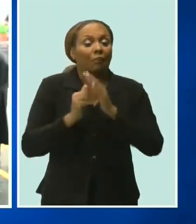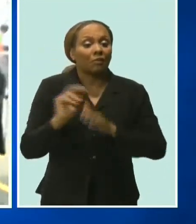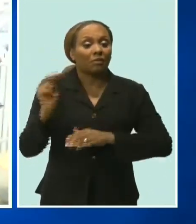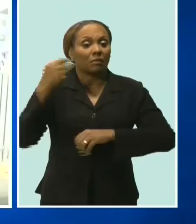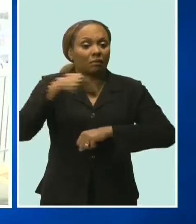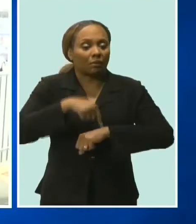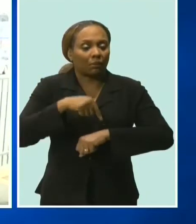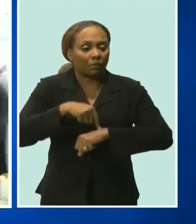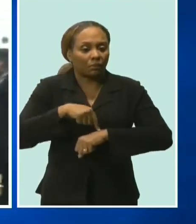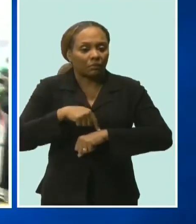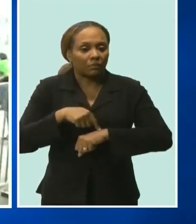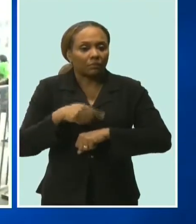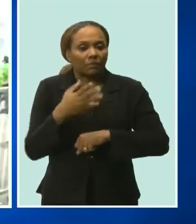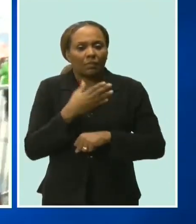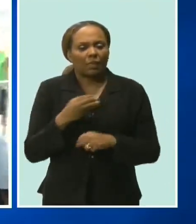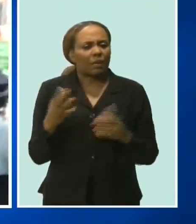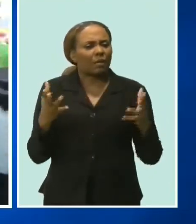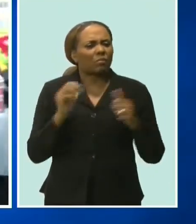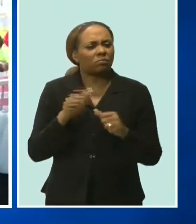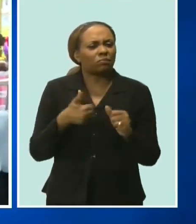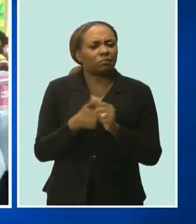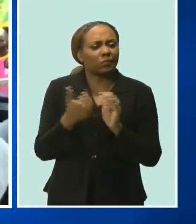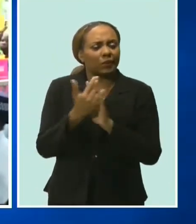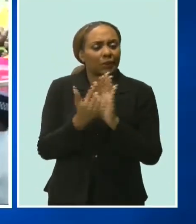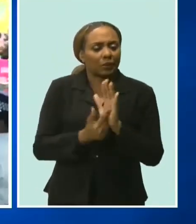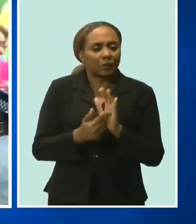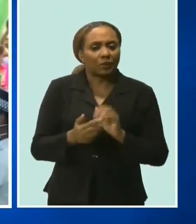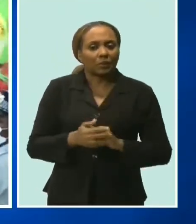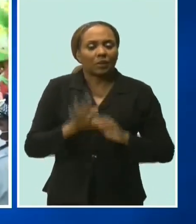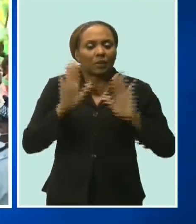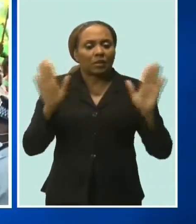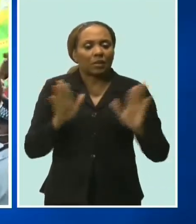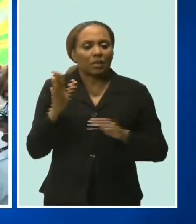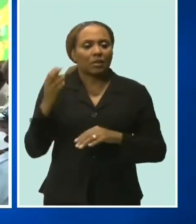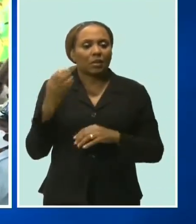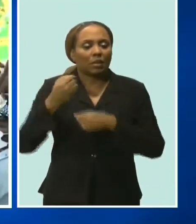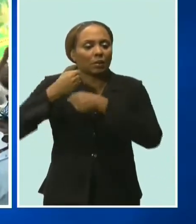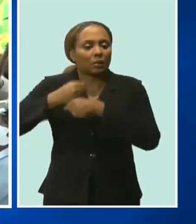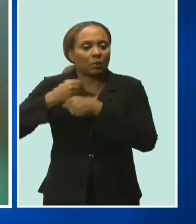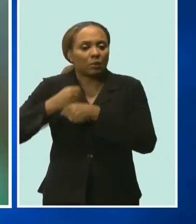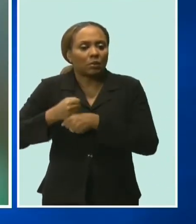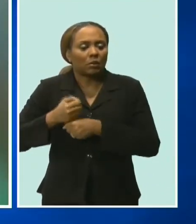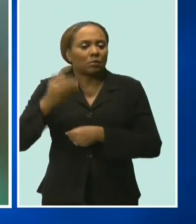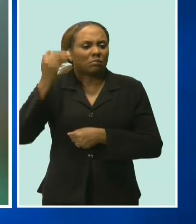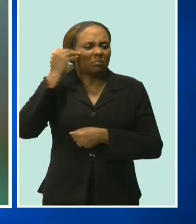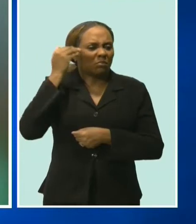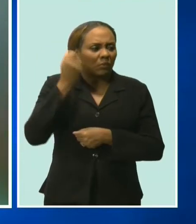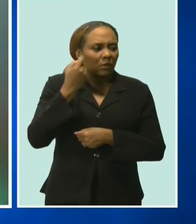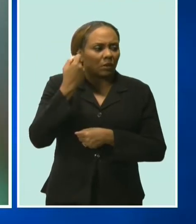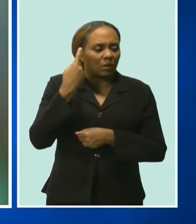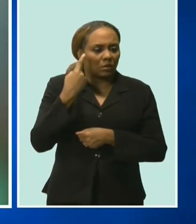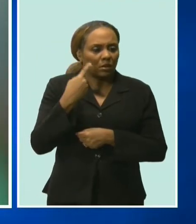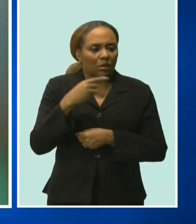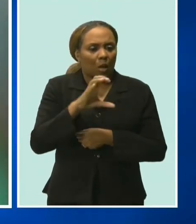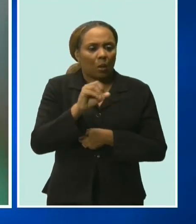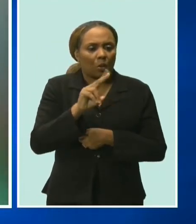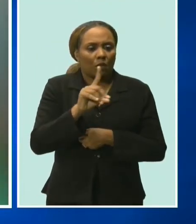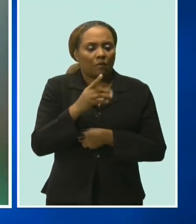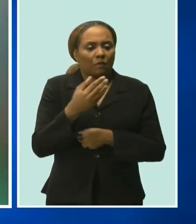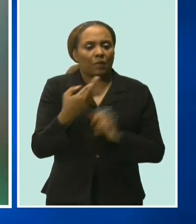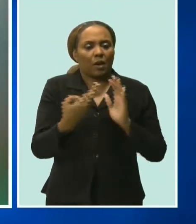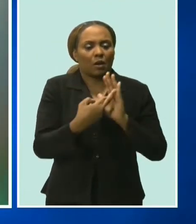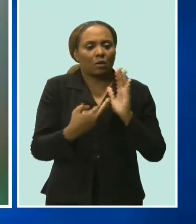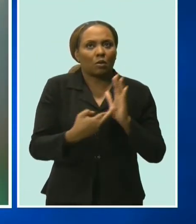Officer and in keeping with the law. On Sunday, protesters in Linden, while observing COVID-19 guidelines, lined the street of